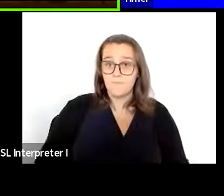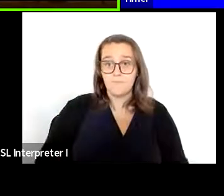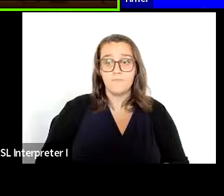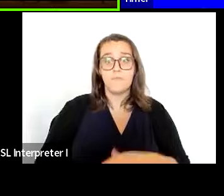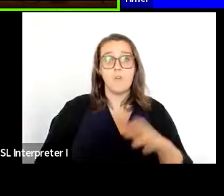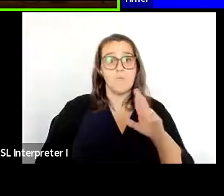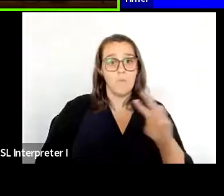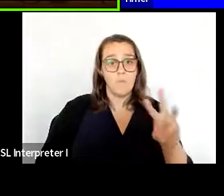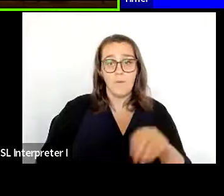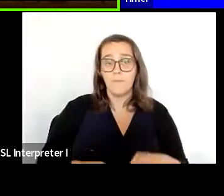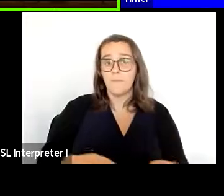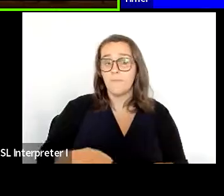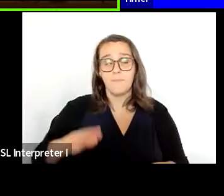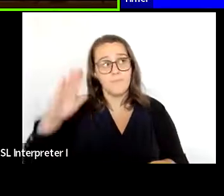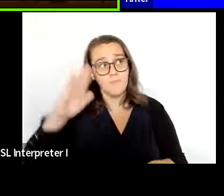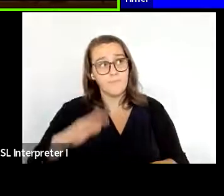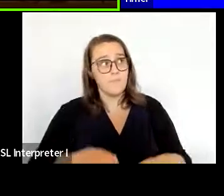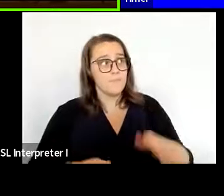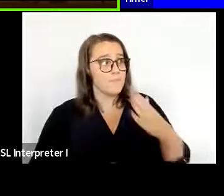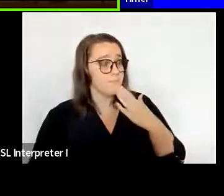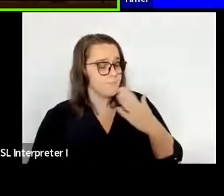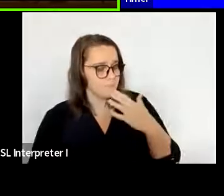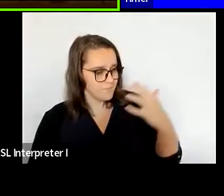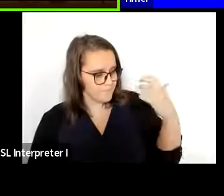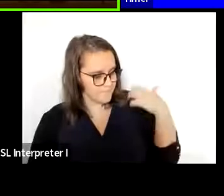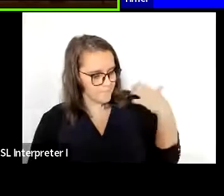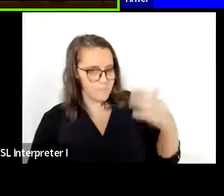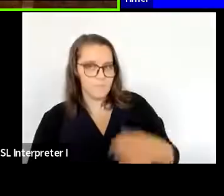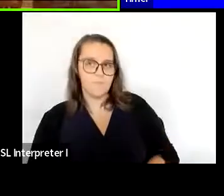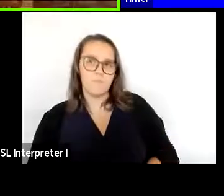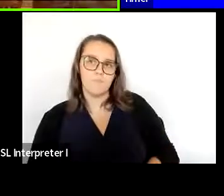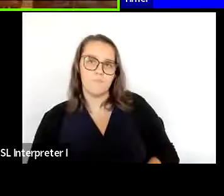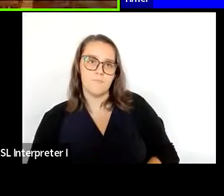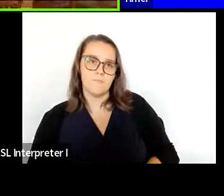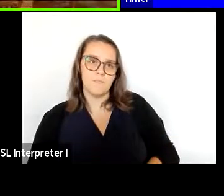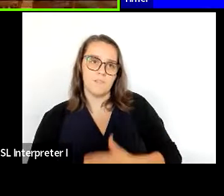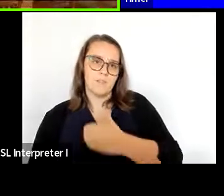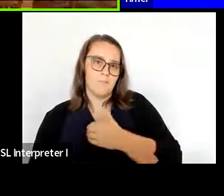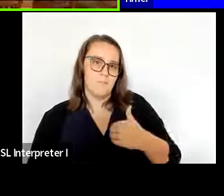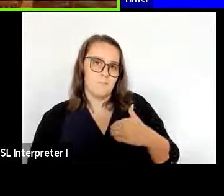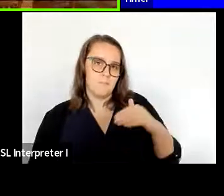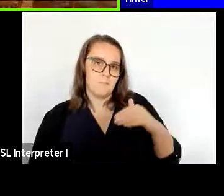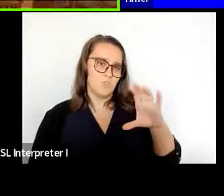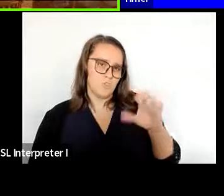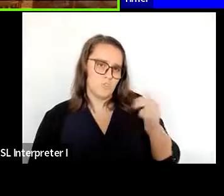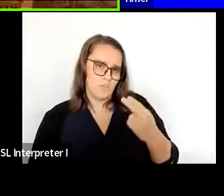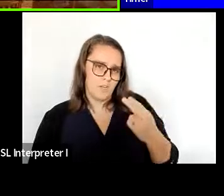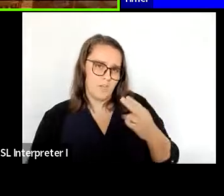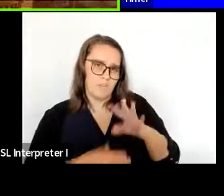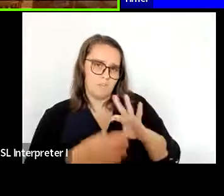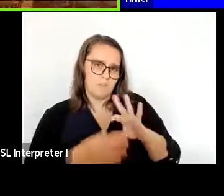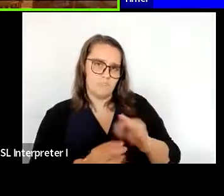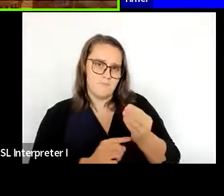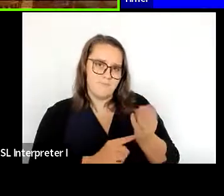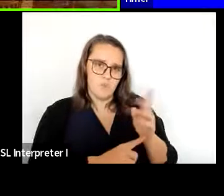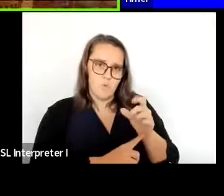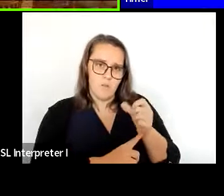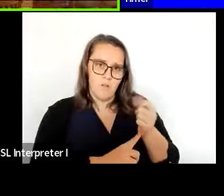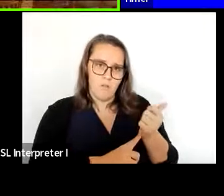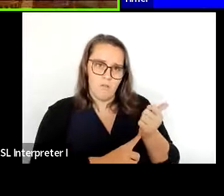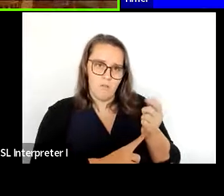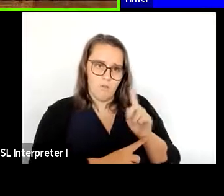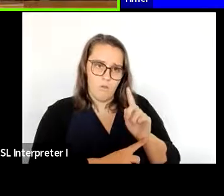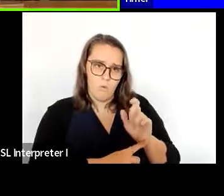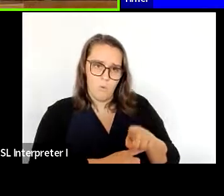Robert White. Thank you, Mr. Chairman. Councilmember Jay, in regard to a couple of questions that have come up, is probably in